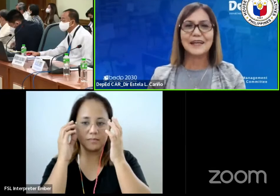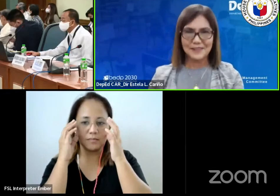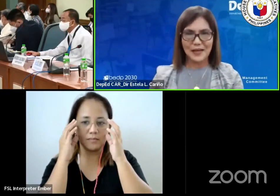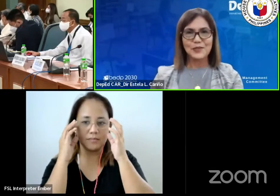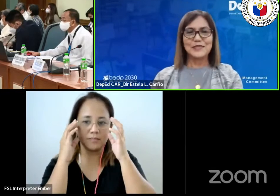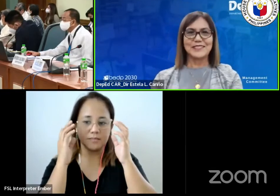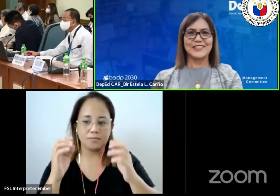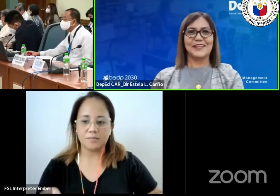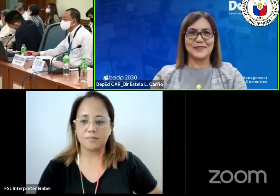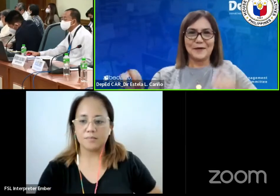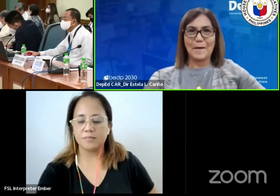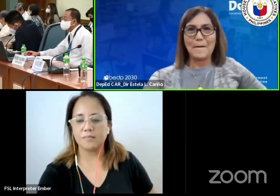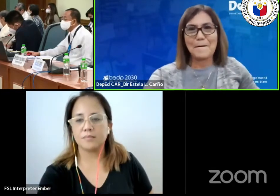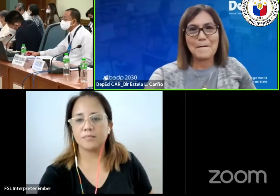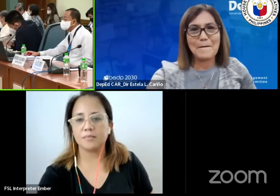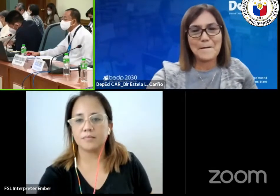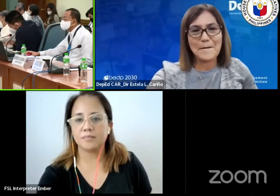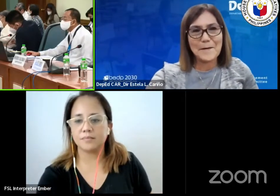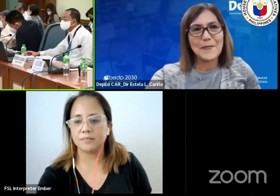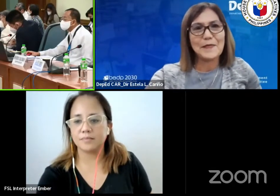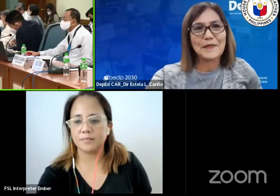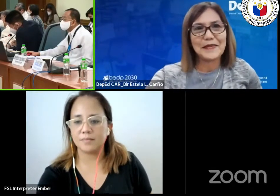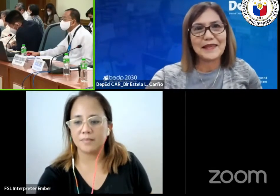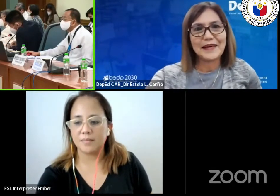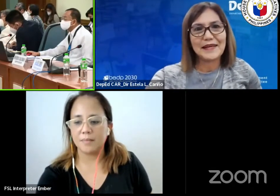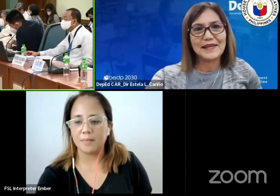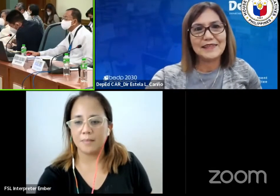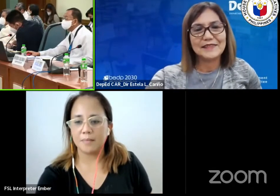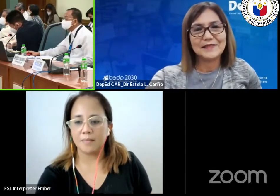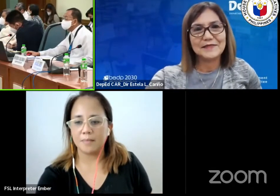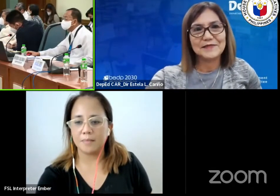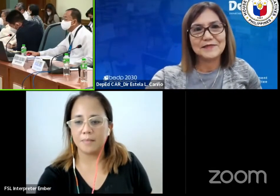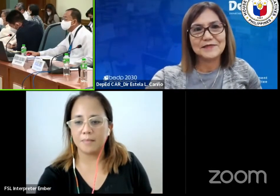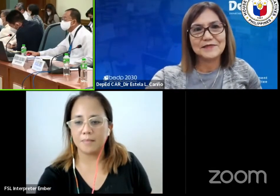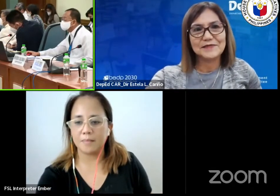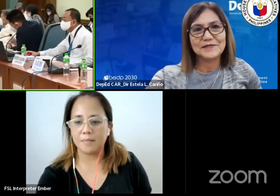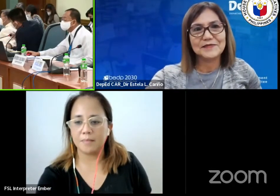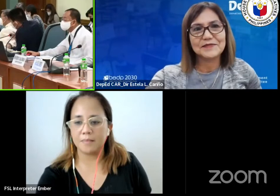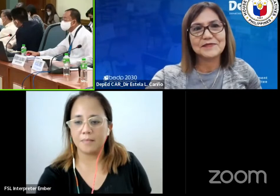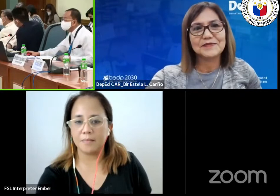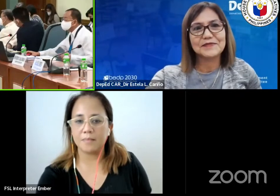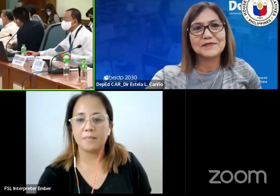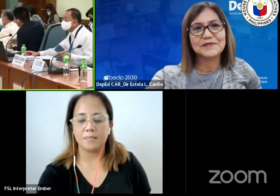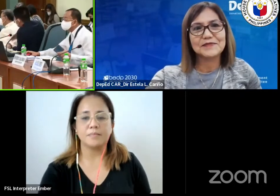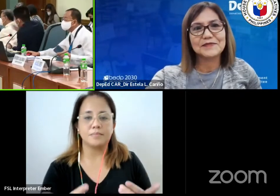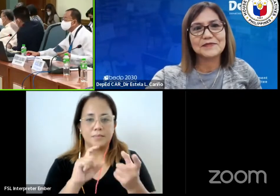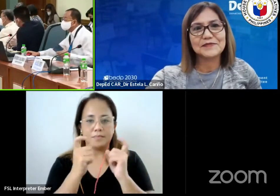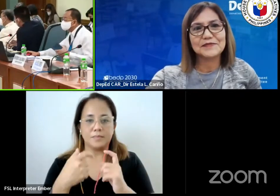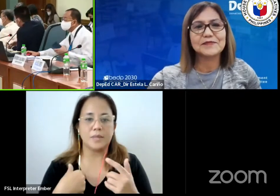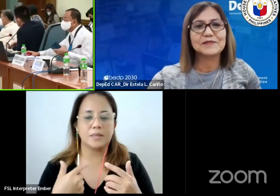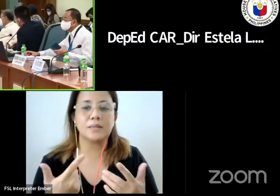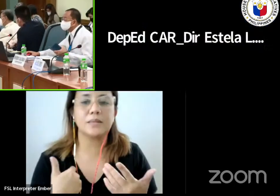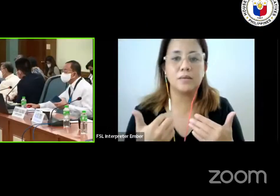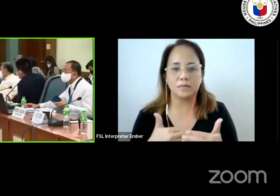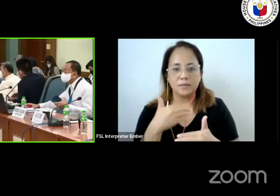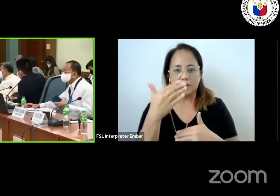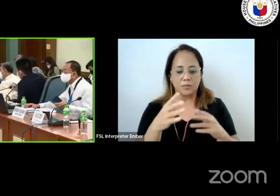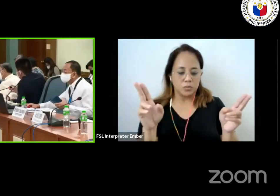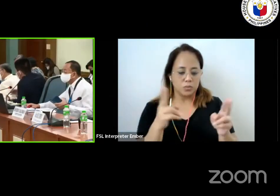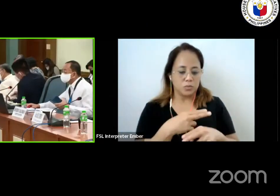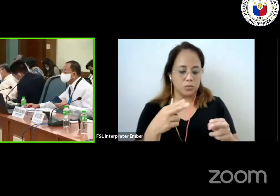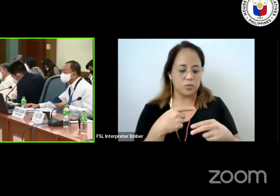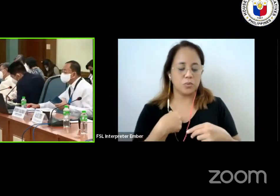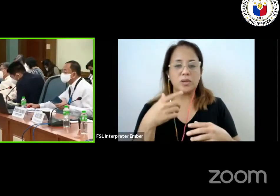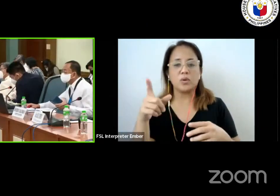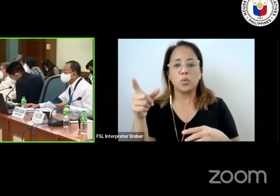of materials. Thank you, Mr. Chair. Thank you, Dr. Carino. Again, the next one is briefly lang po, no? But we will call everyone again.